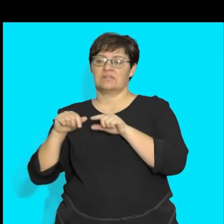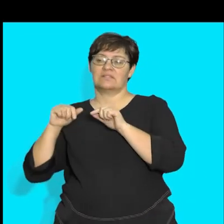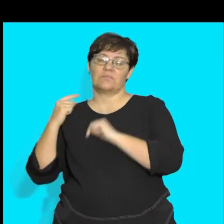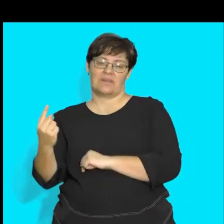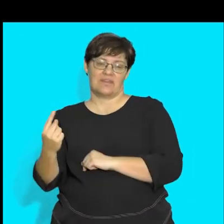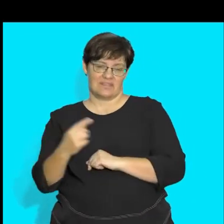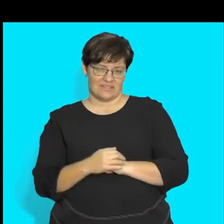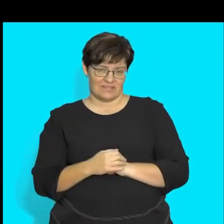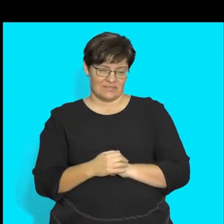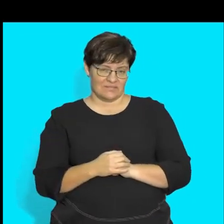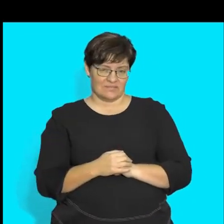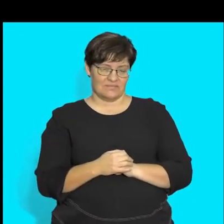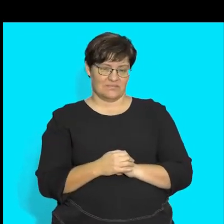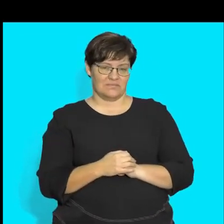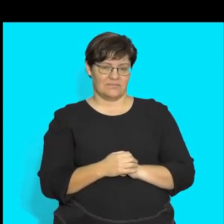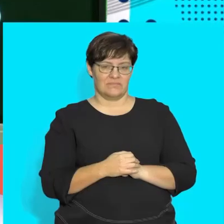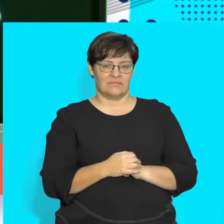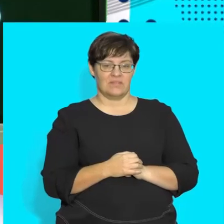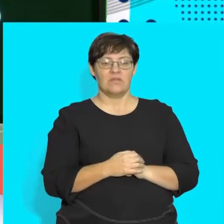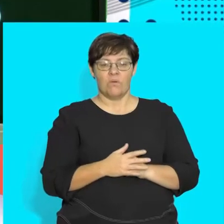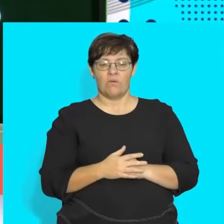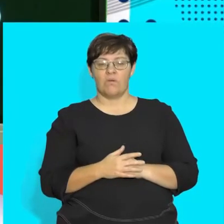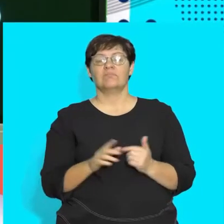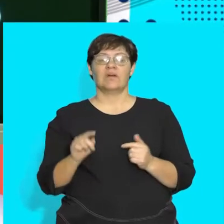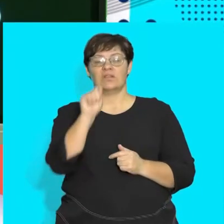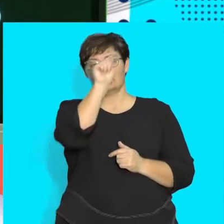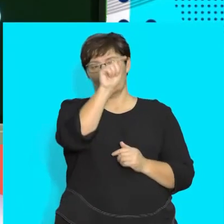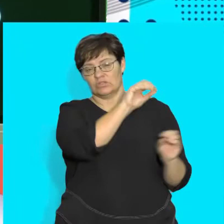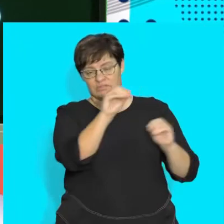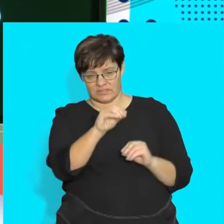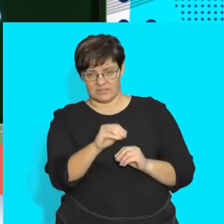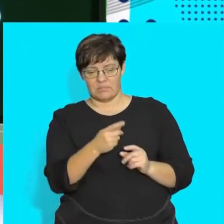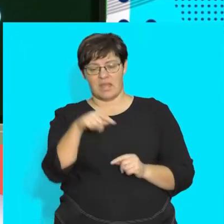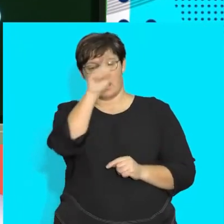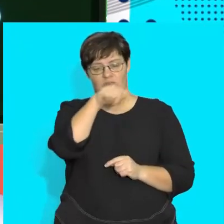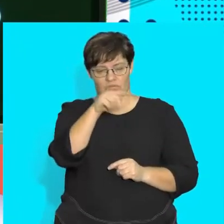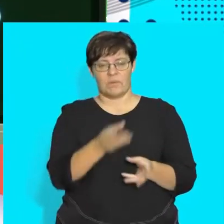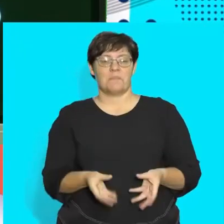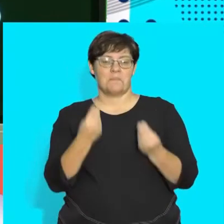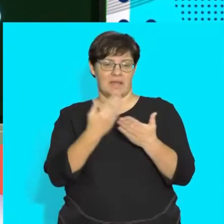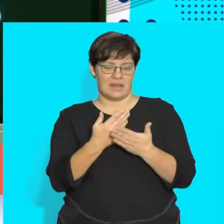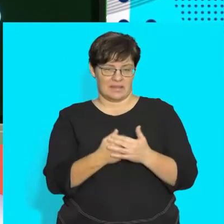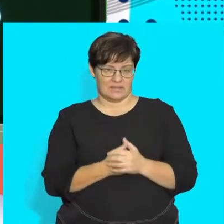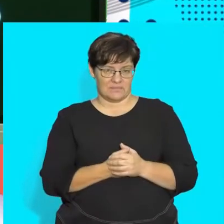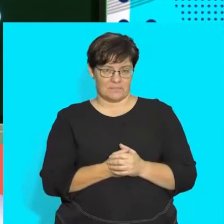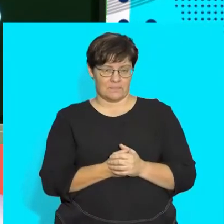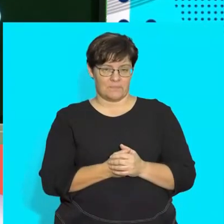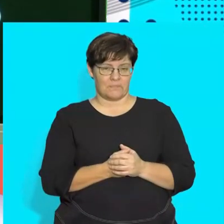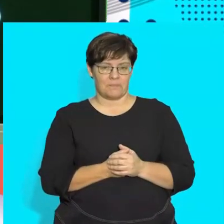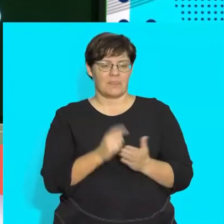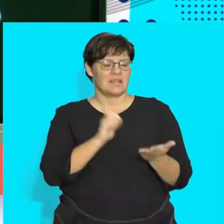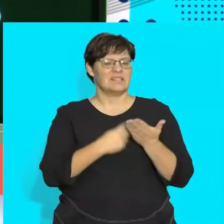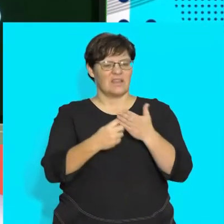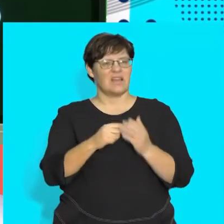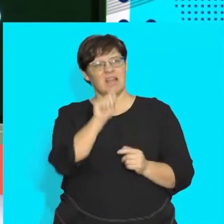I can sub it in, and I can work backwards to calculate theta. Now, when we've spoken